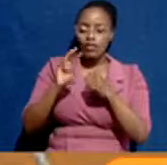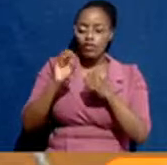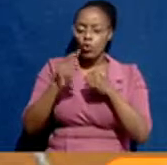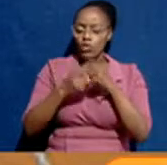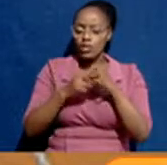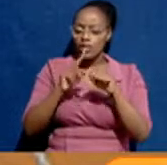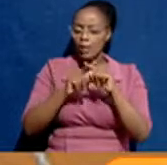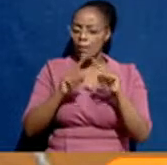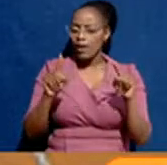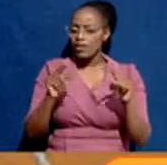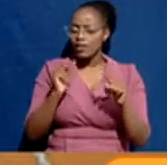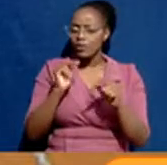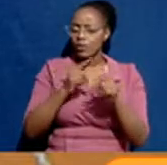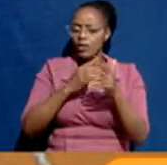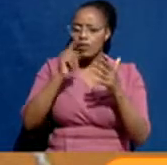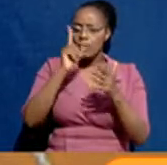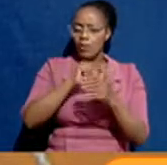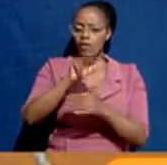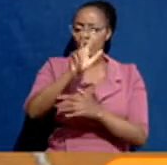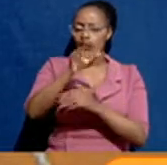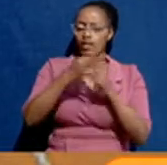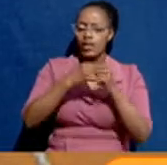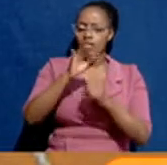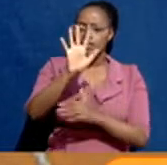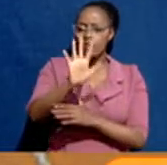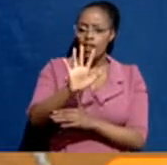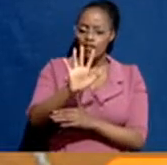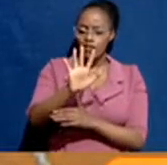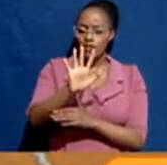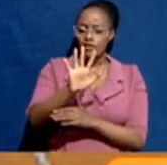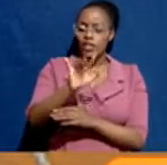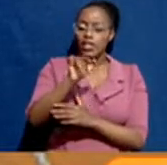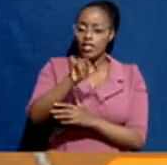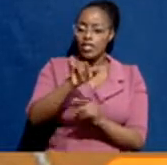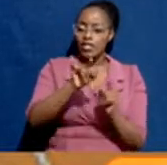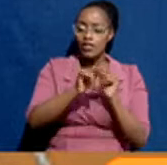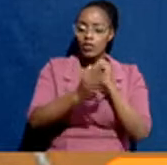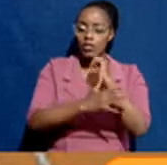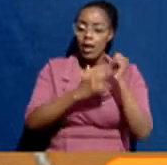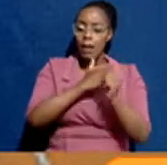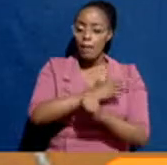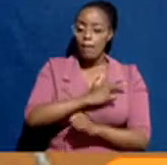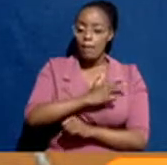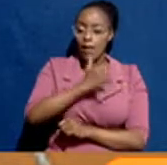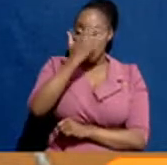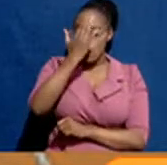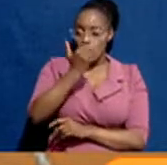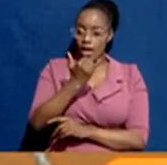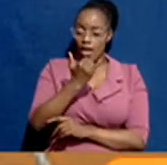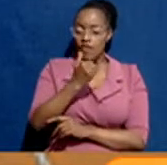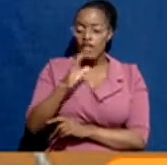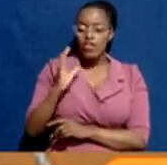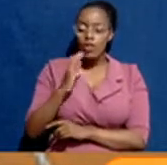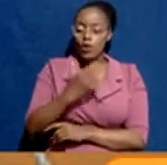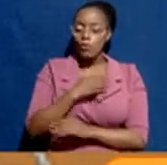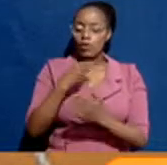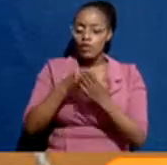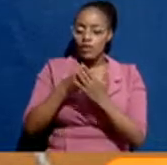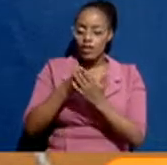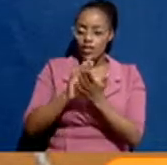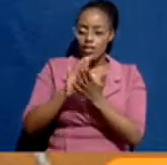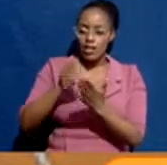but we ended up passing 385. It was so unfortunate because the Committee of Finance and